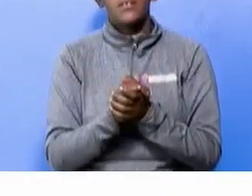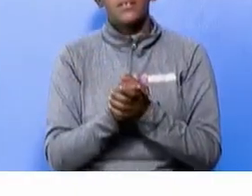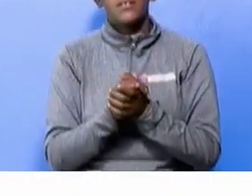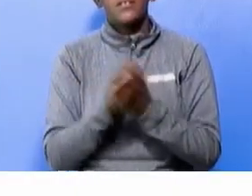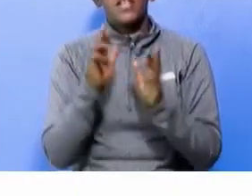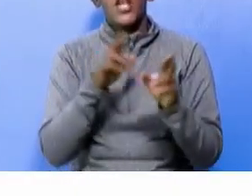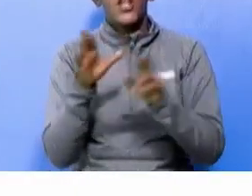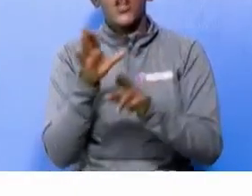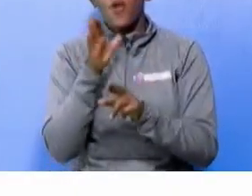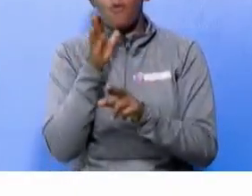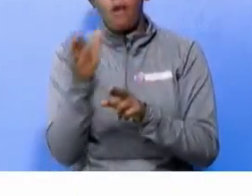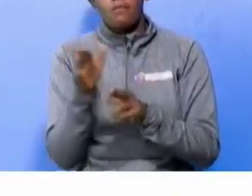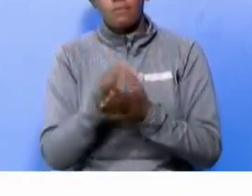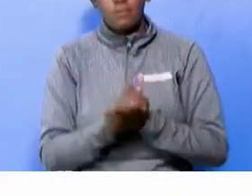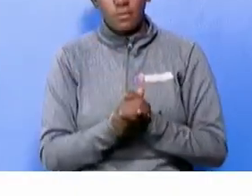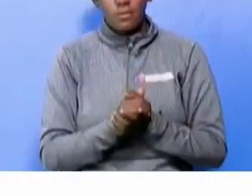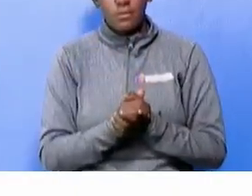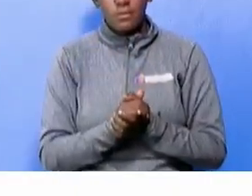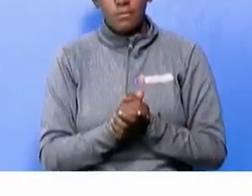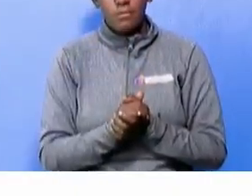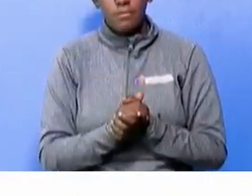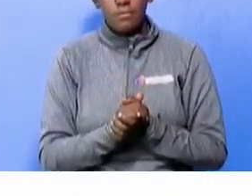irregular.